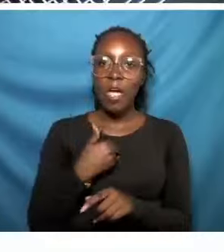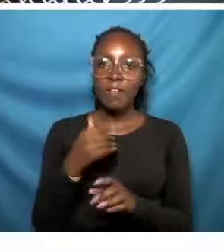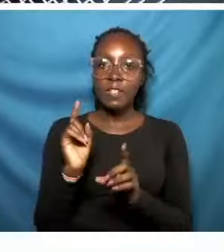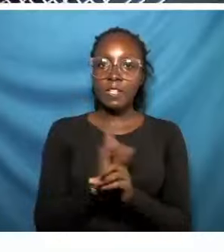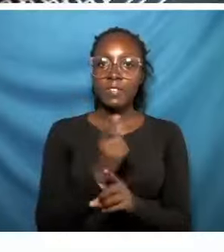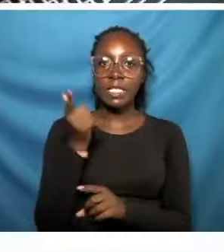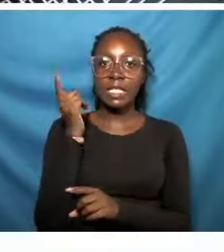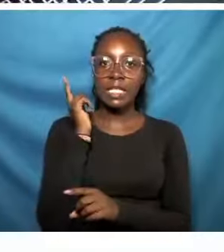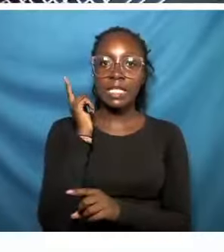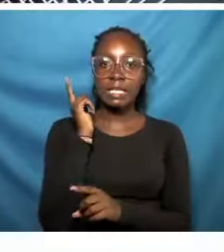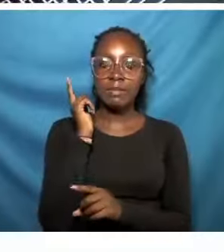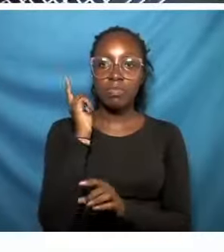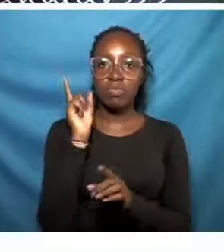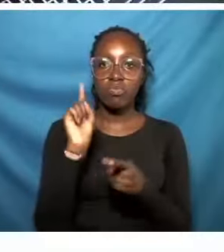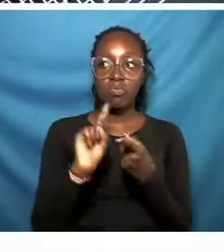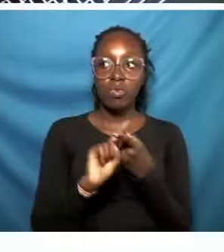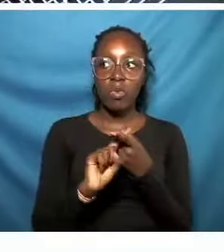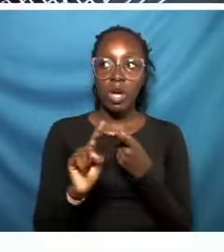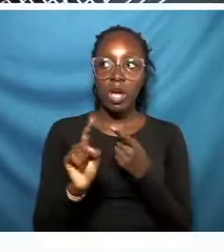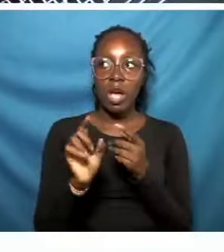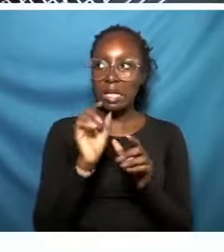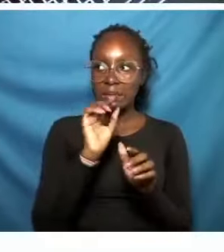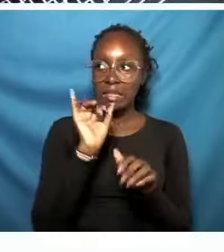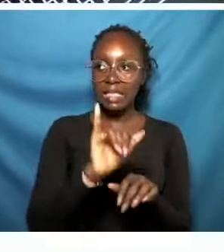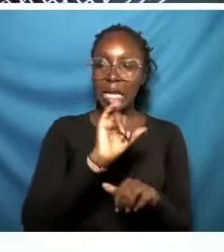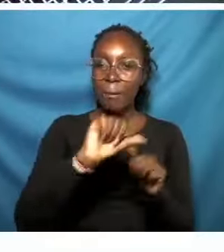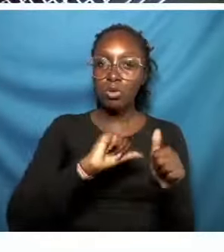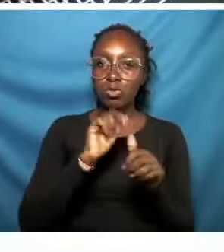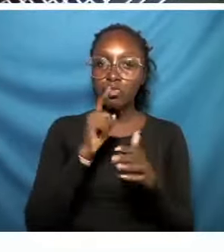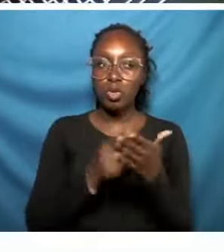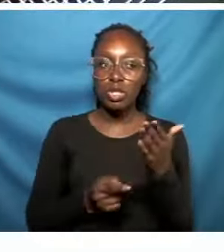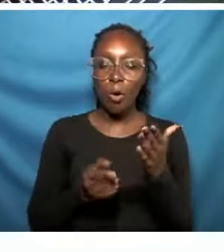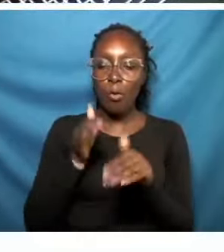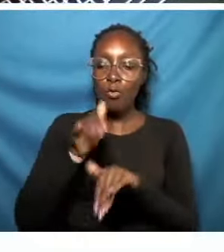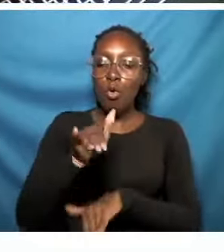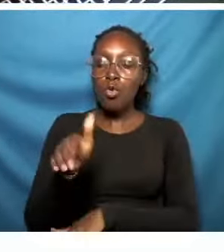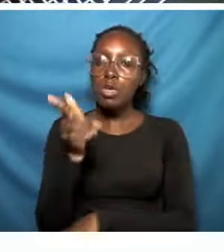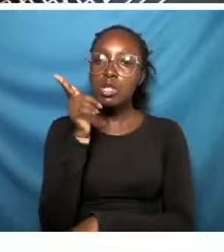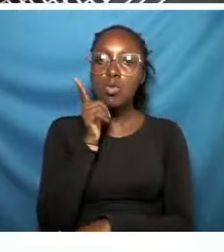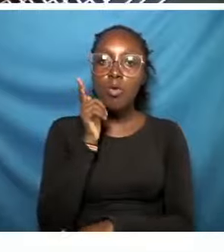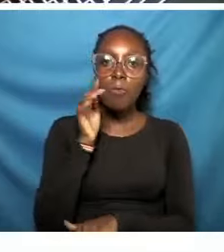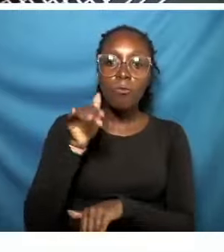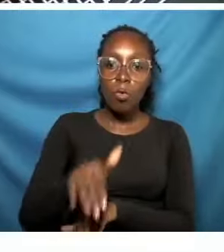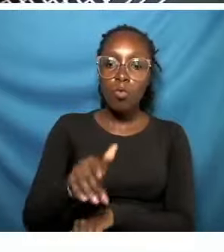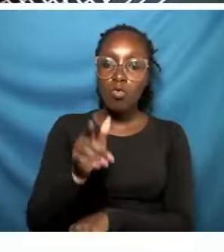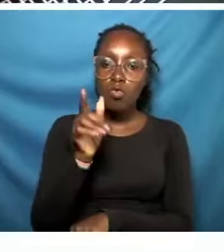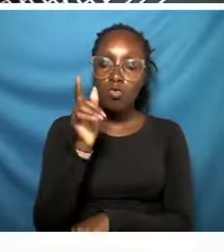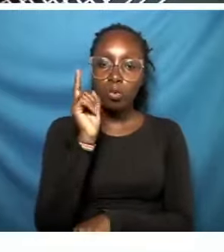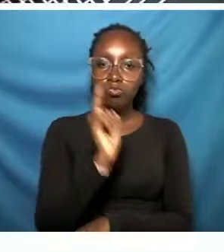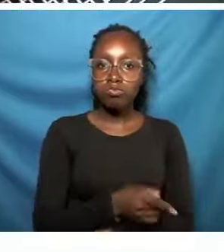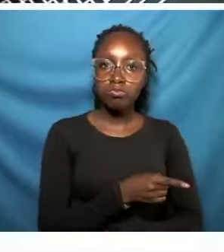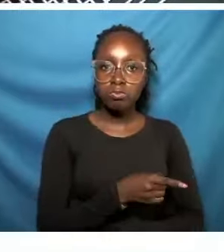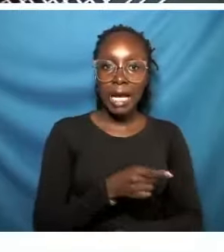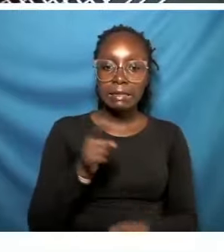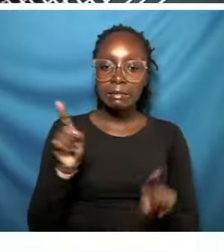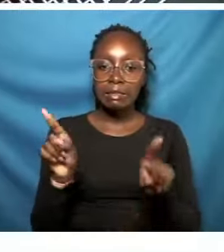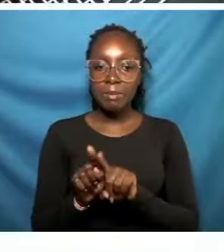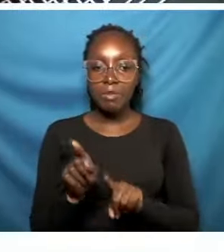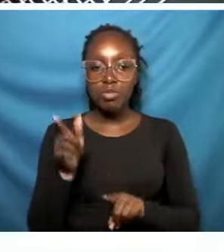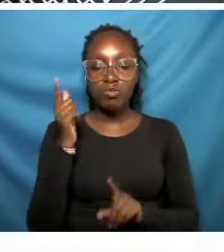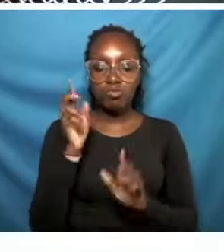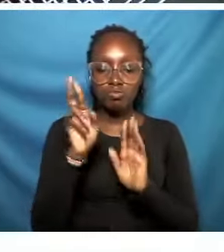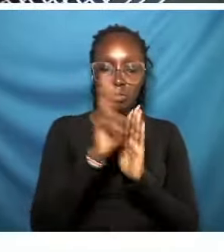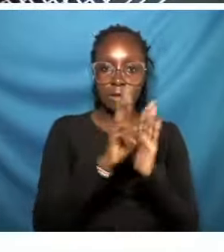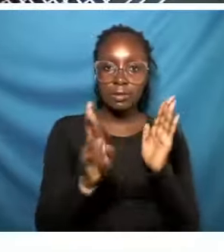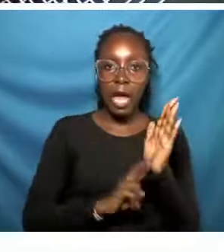here. Legalism is about kufuata sharia, ordering around rules and regulations. So there